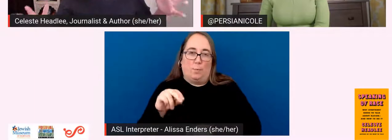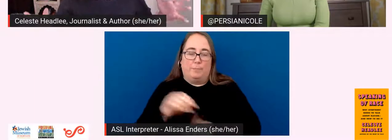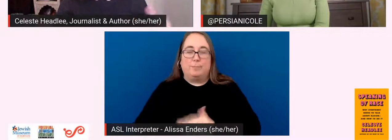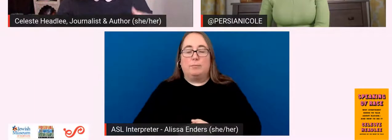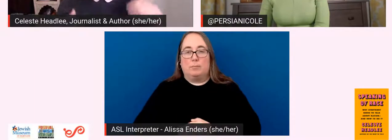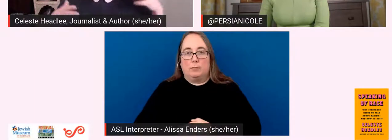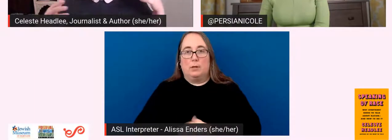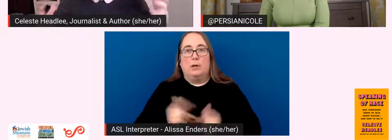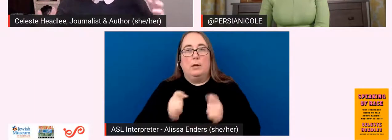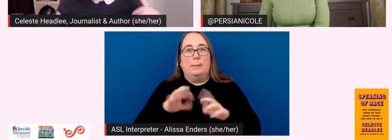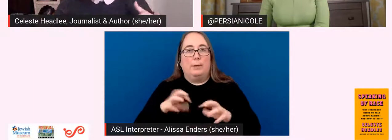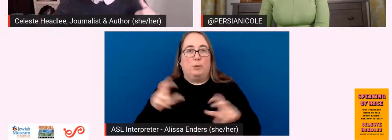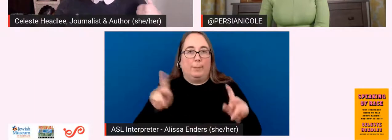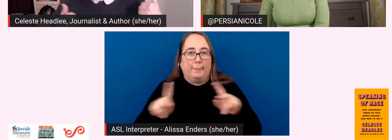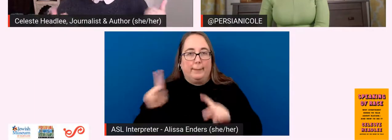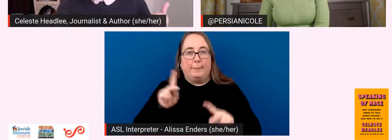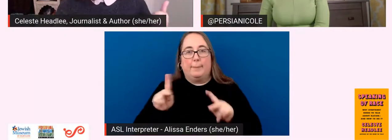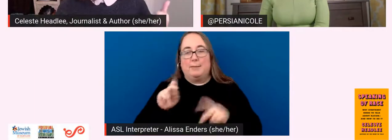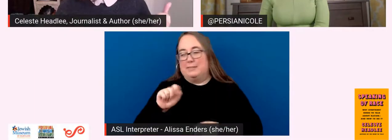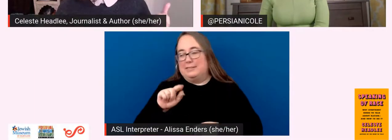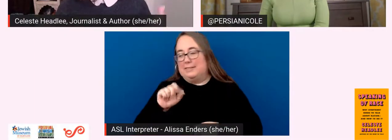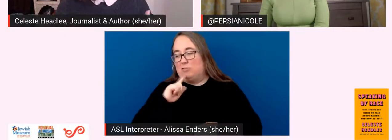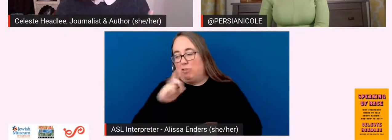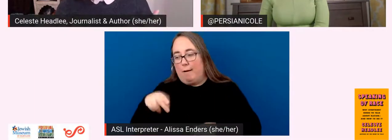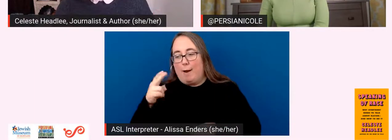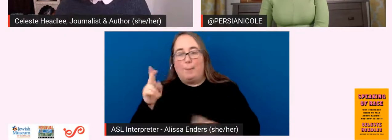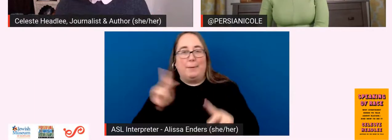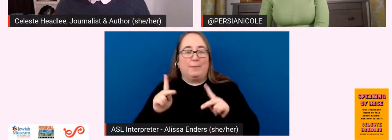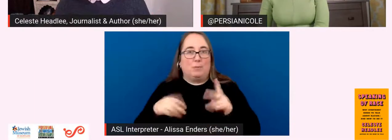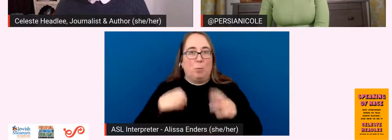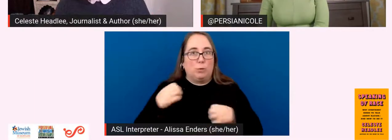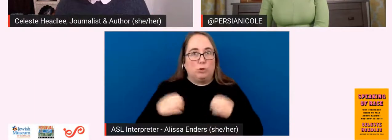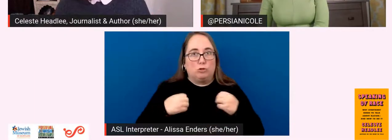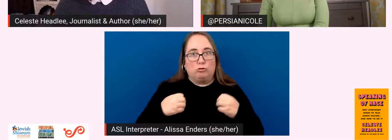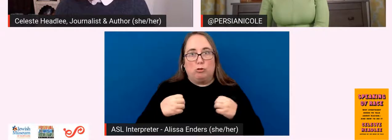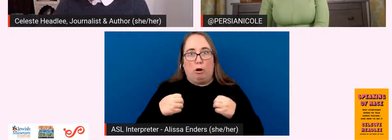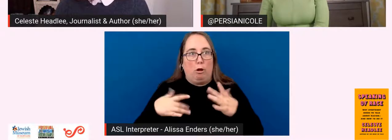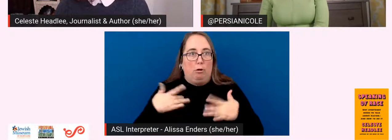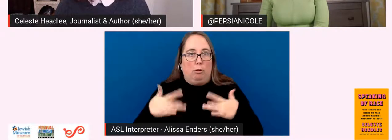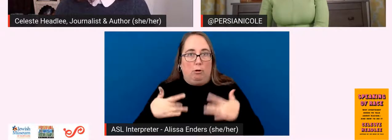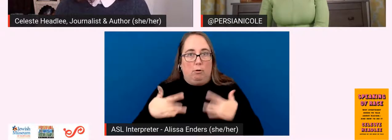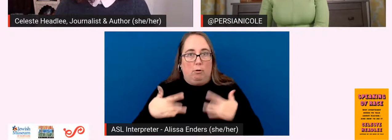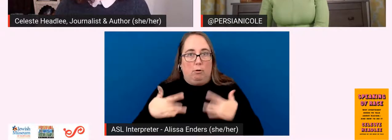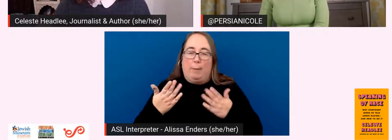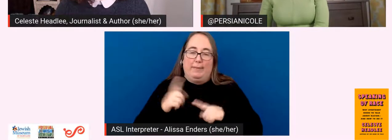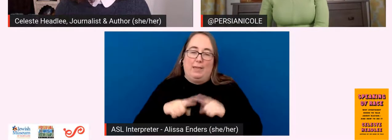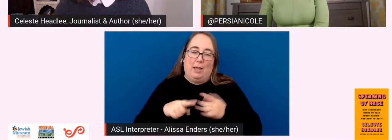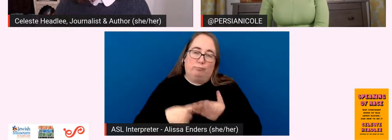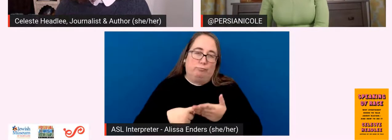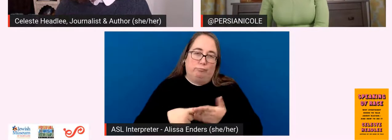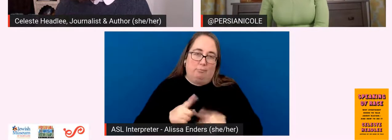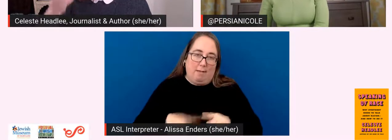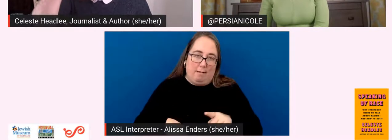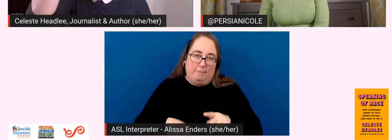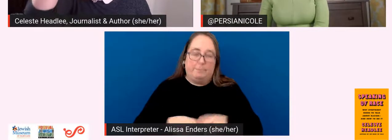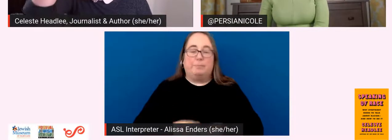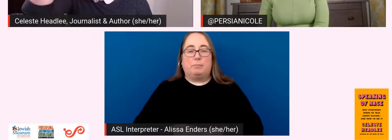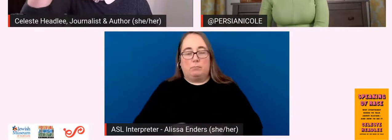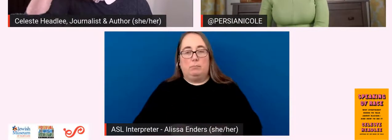the big group of people, the stakes are high, people's emotions are high. It's unlikely you're gonna be able to have a productive conversation, in